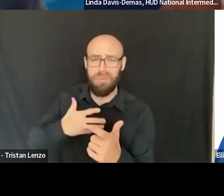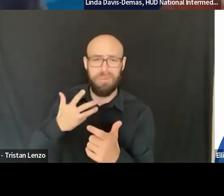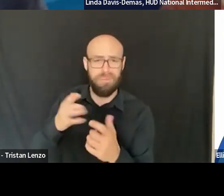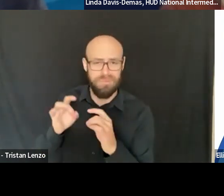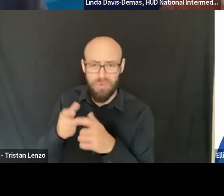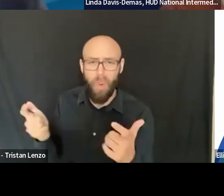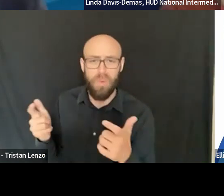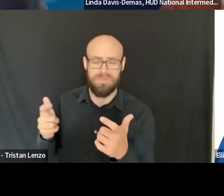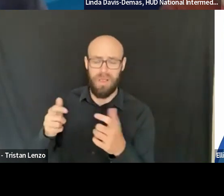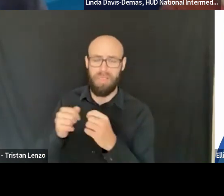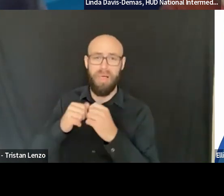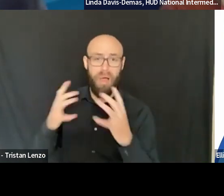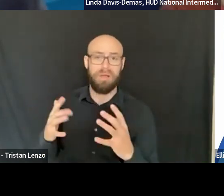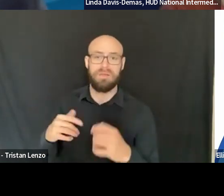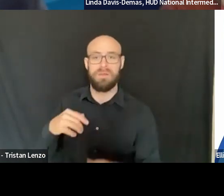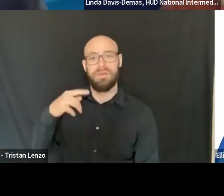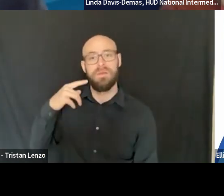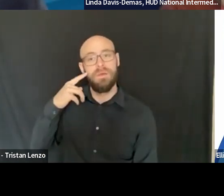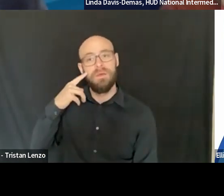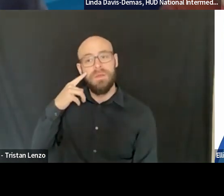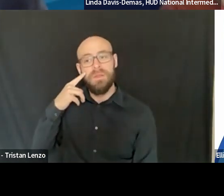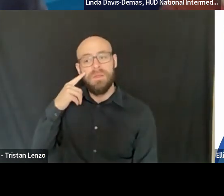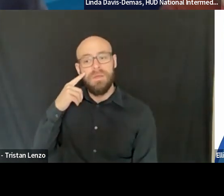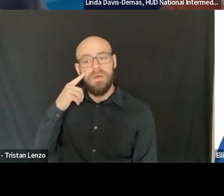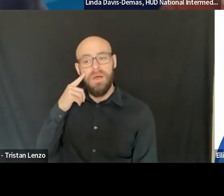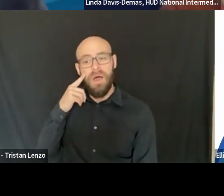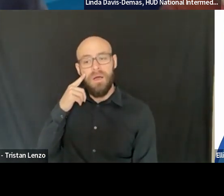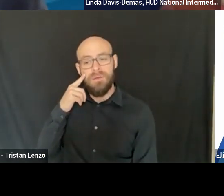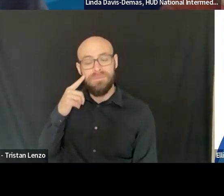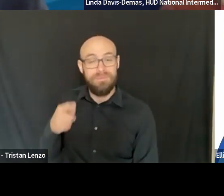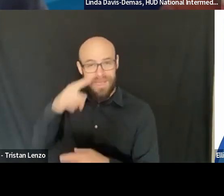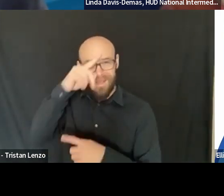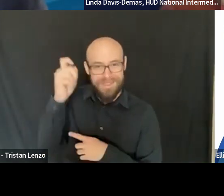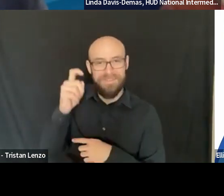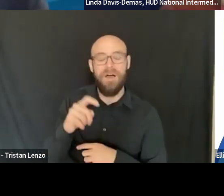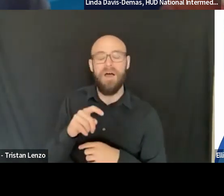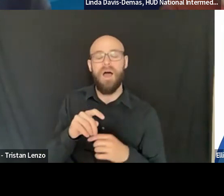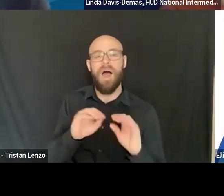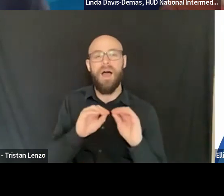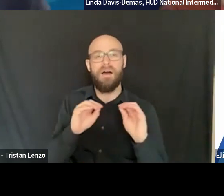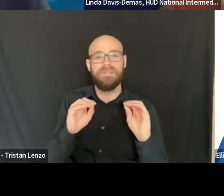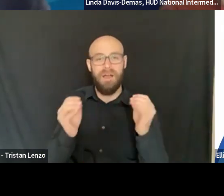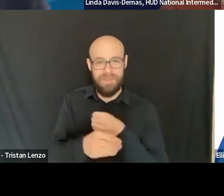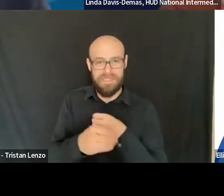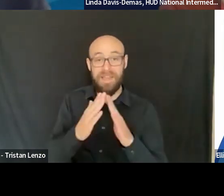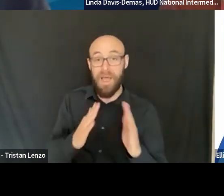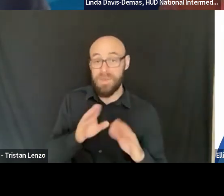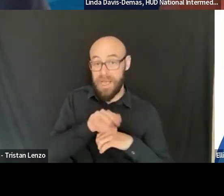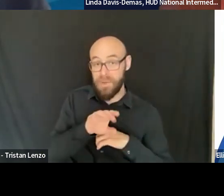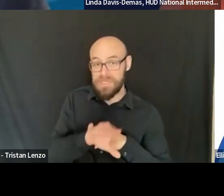space. And I think that has a lot to do with the Office of Housing Counseling and the work that you all have been doing